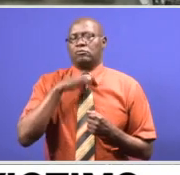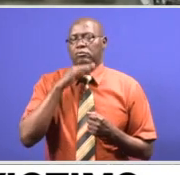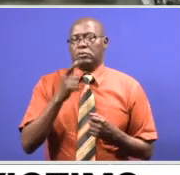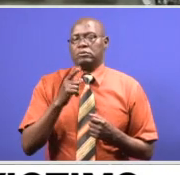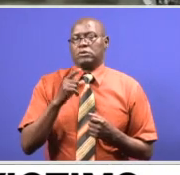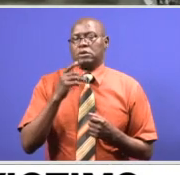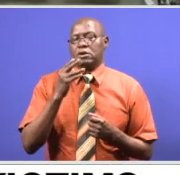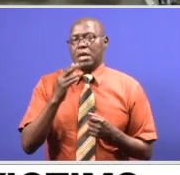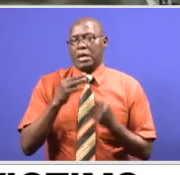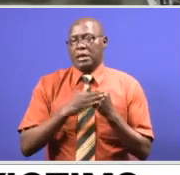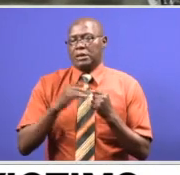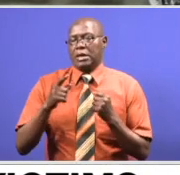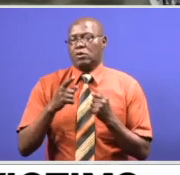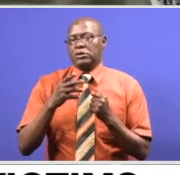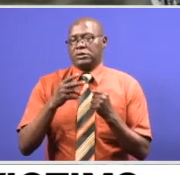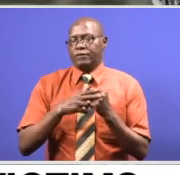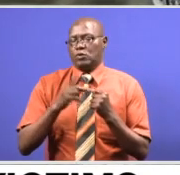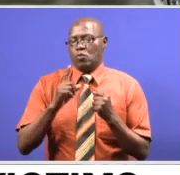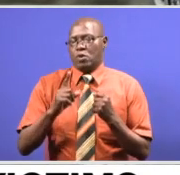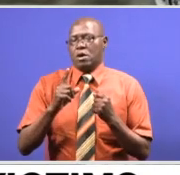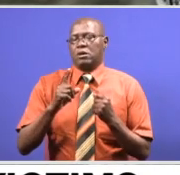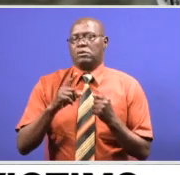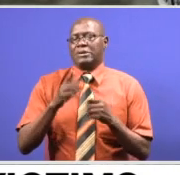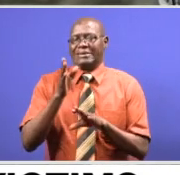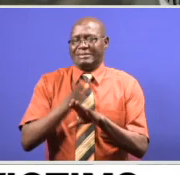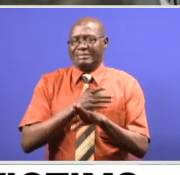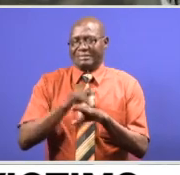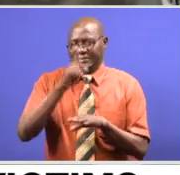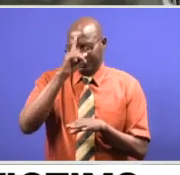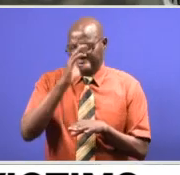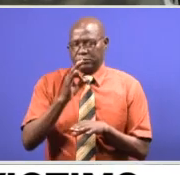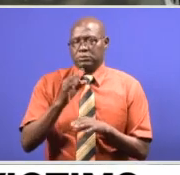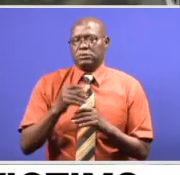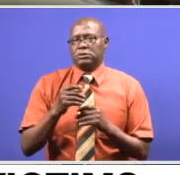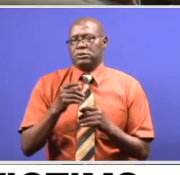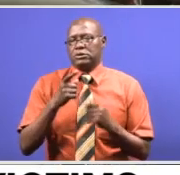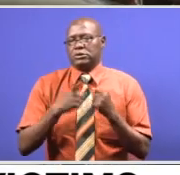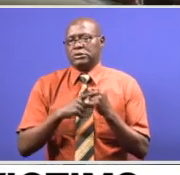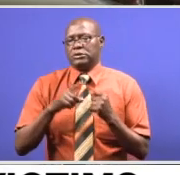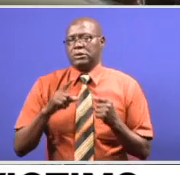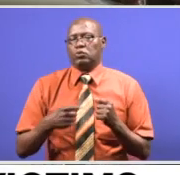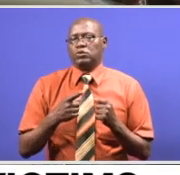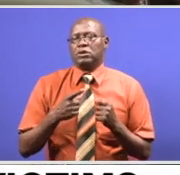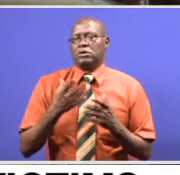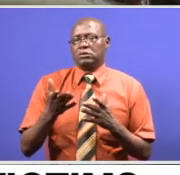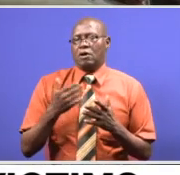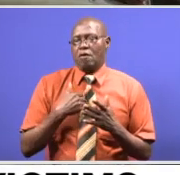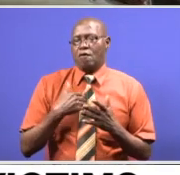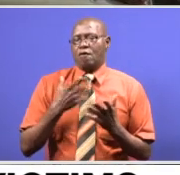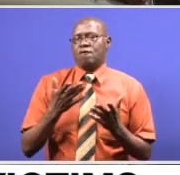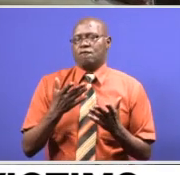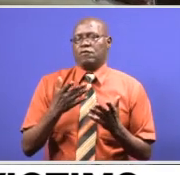8,371 serious injuries, while 6,000 were slight injuries. Sibaya said that 1,486